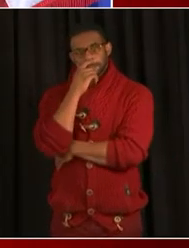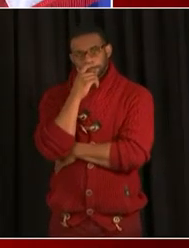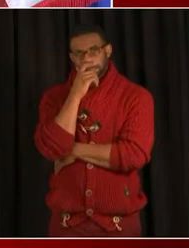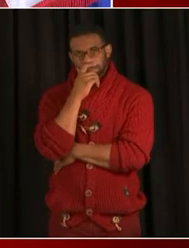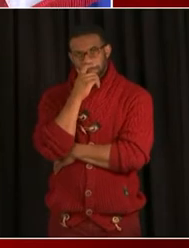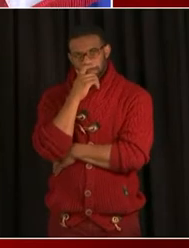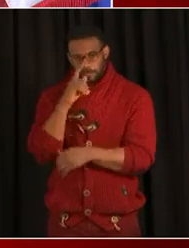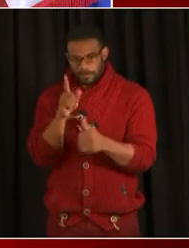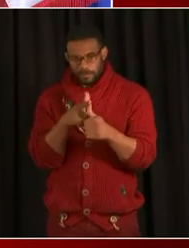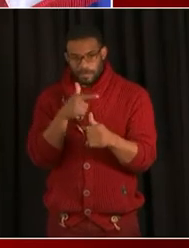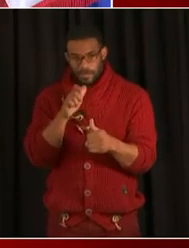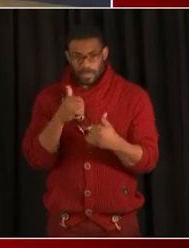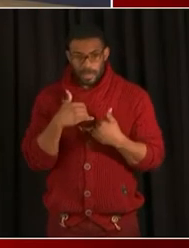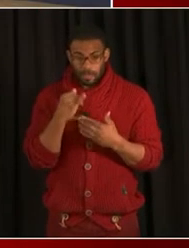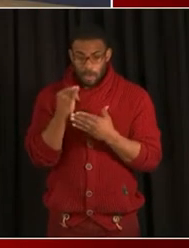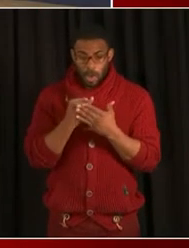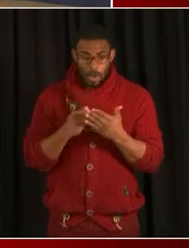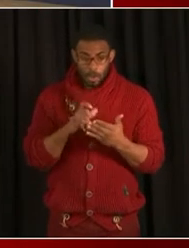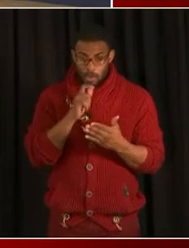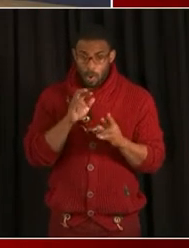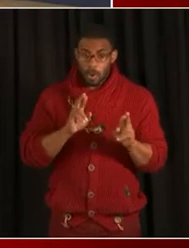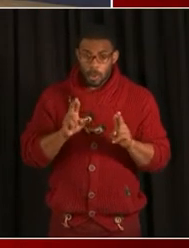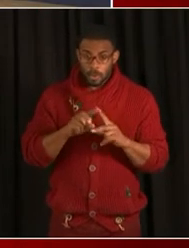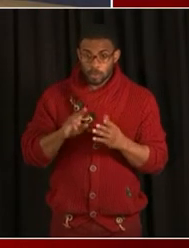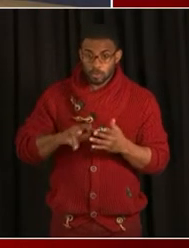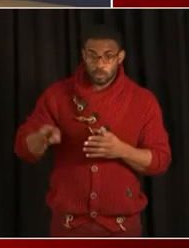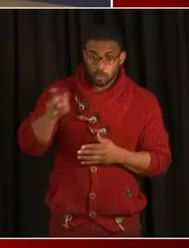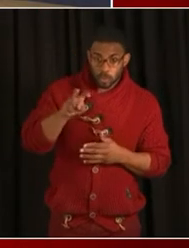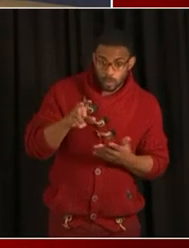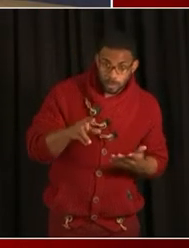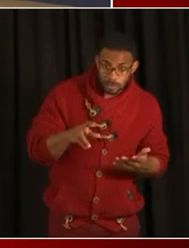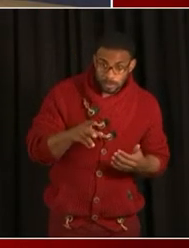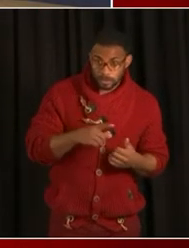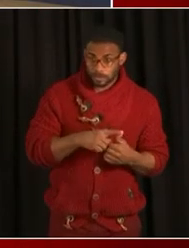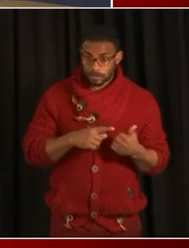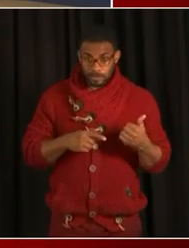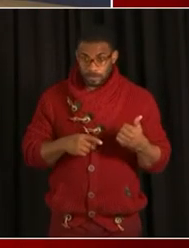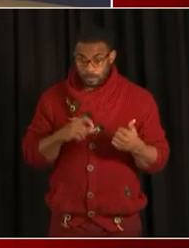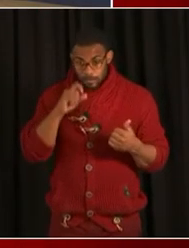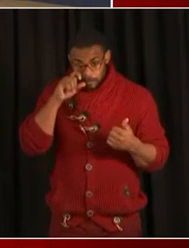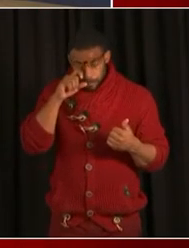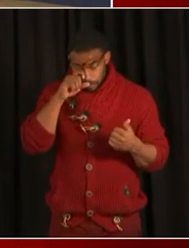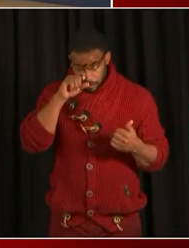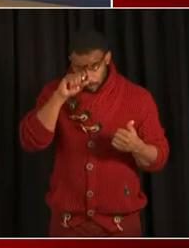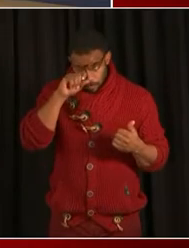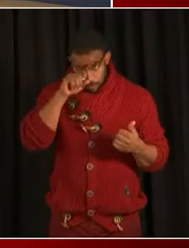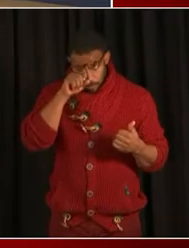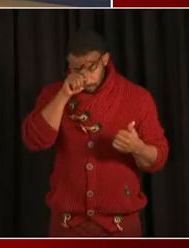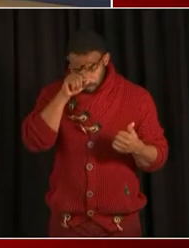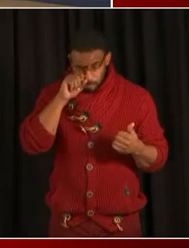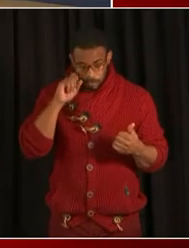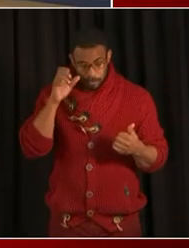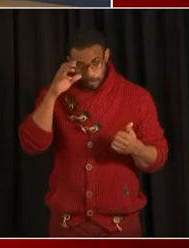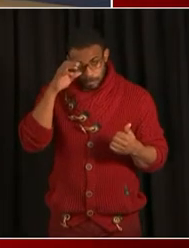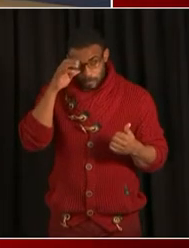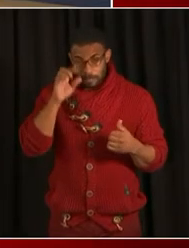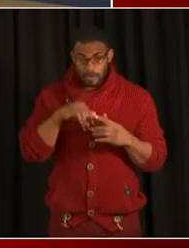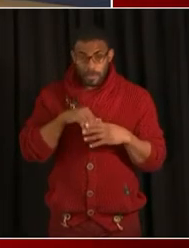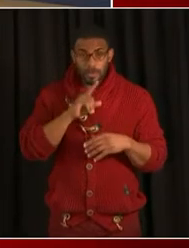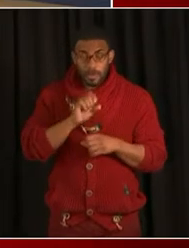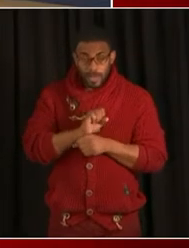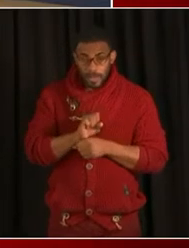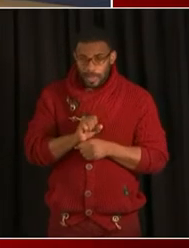first and foremost, we need to have artists who are ready to tour. Mm-hmm. And in